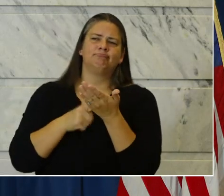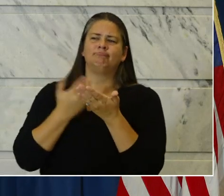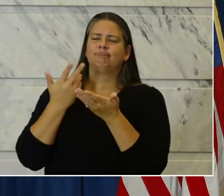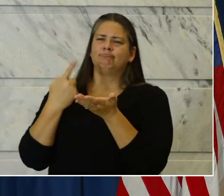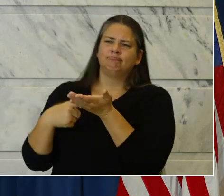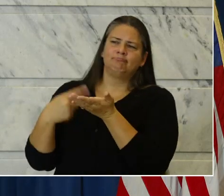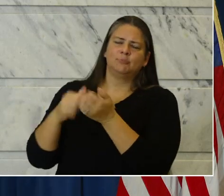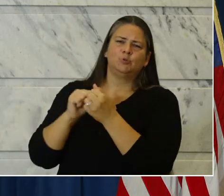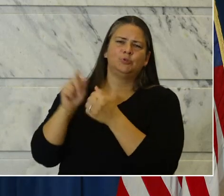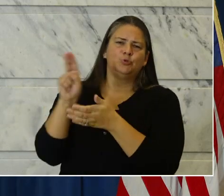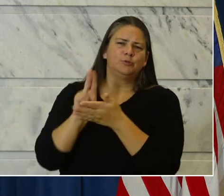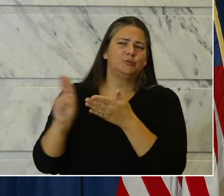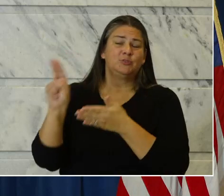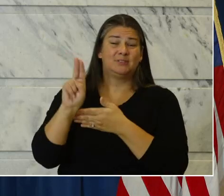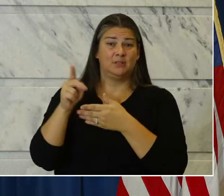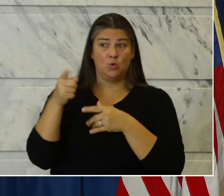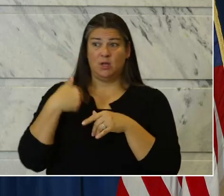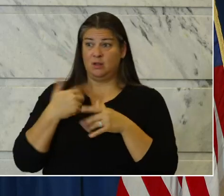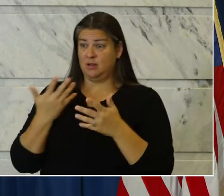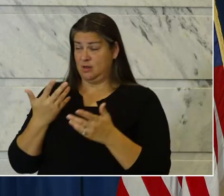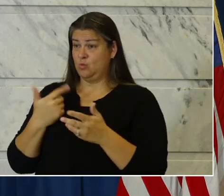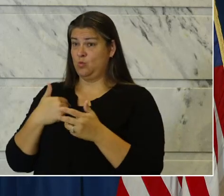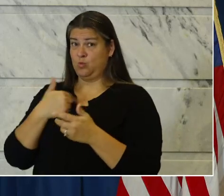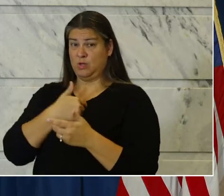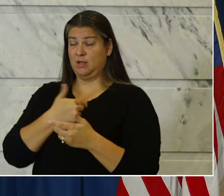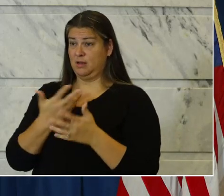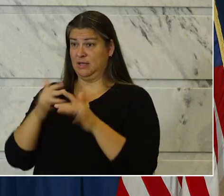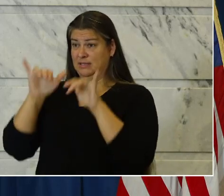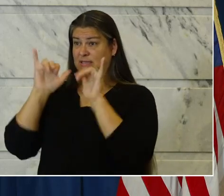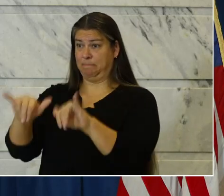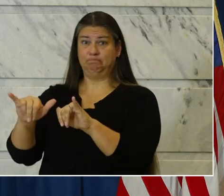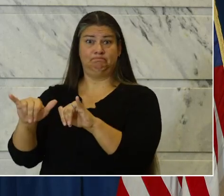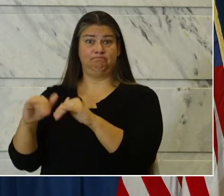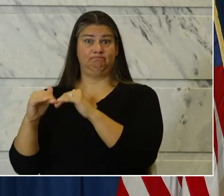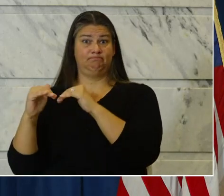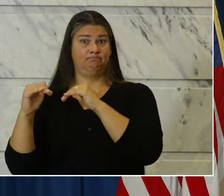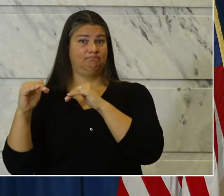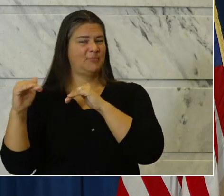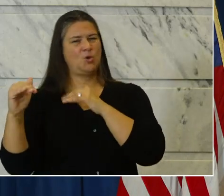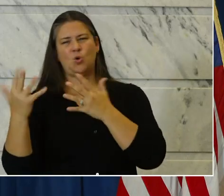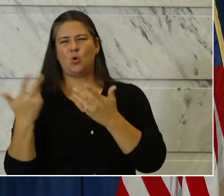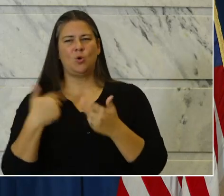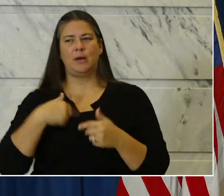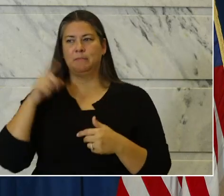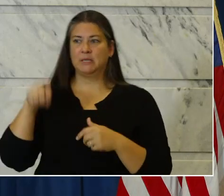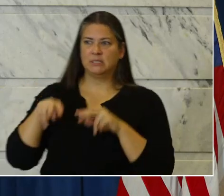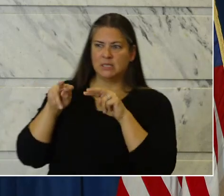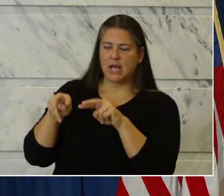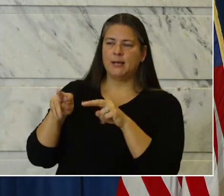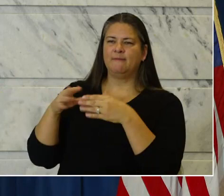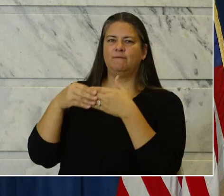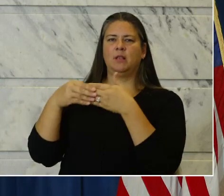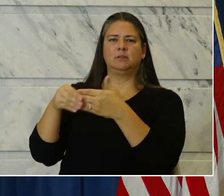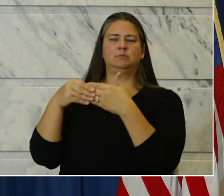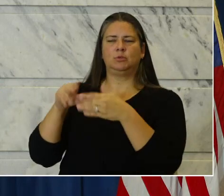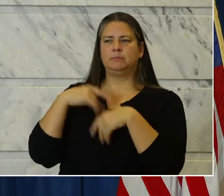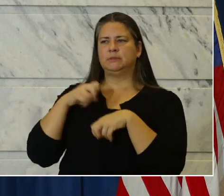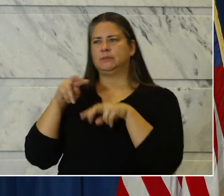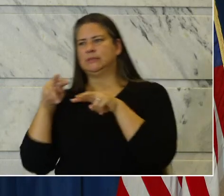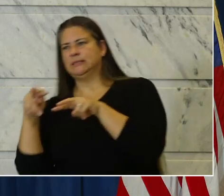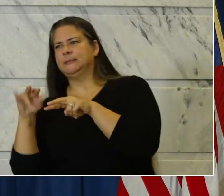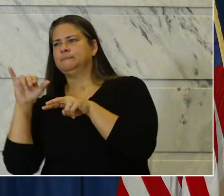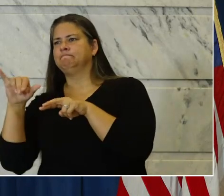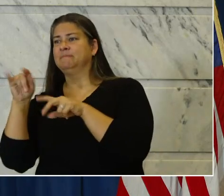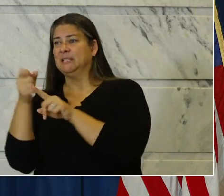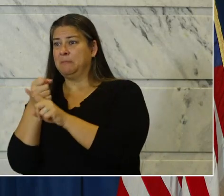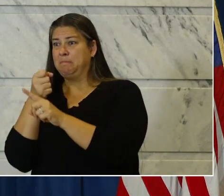isn't a static situation, it's a very dynamic one, and one where we have to look not just at the impact on the